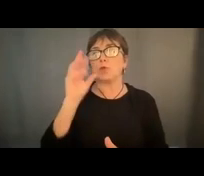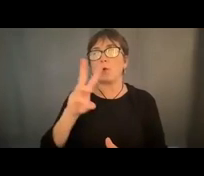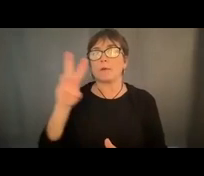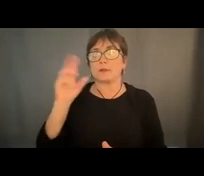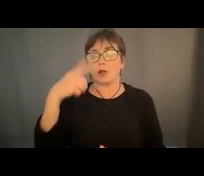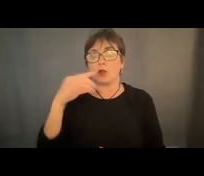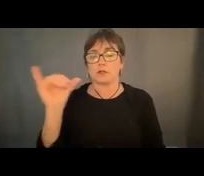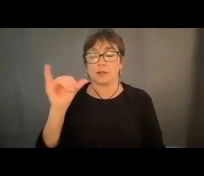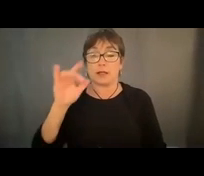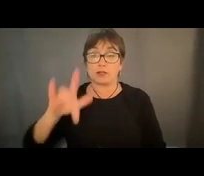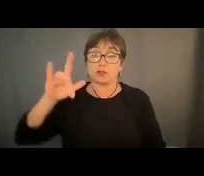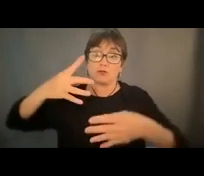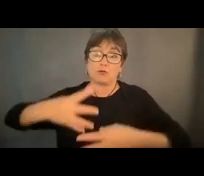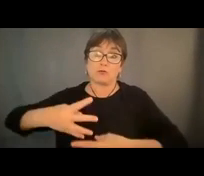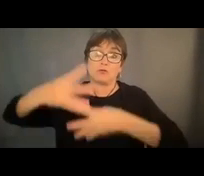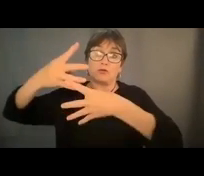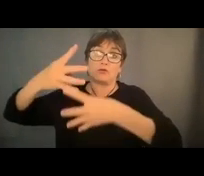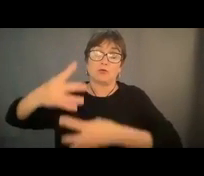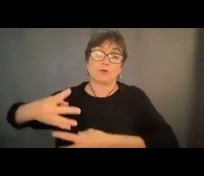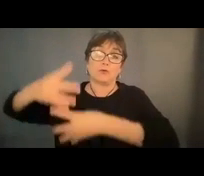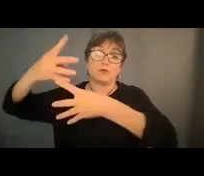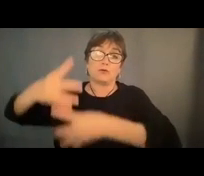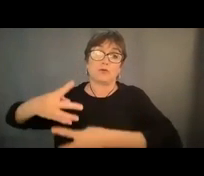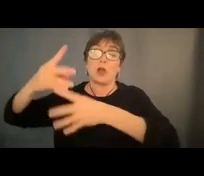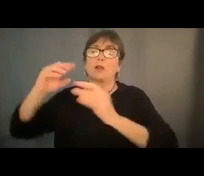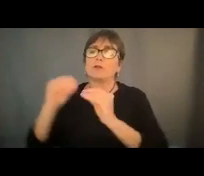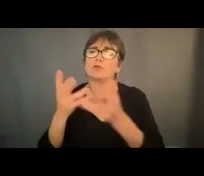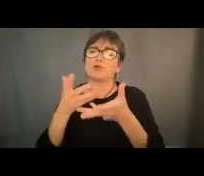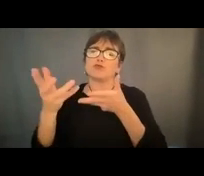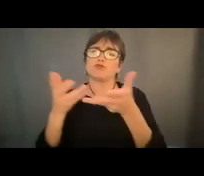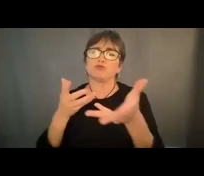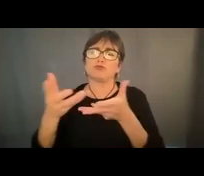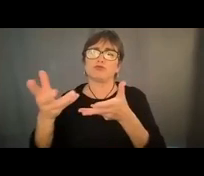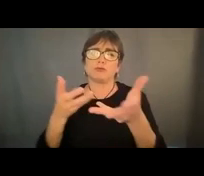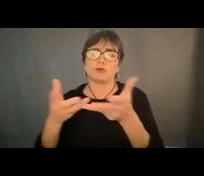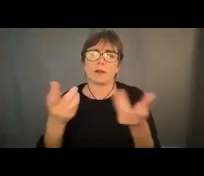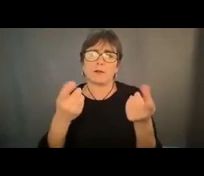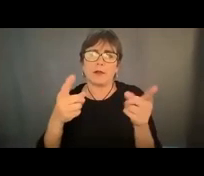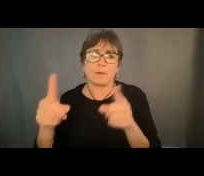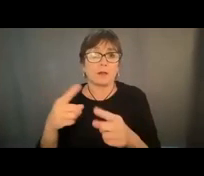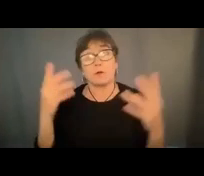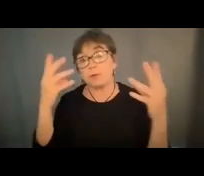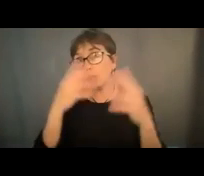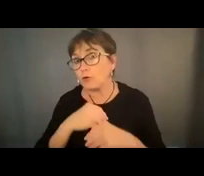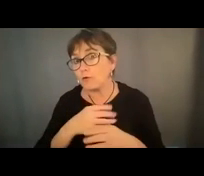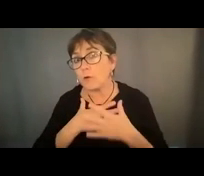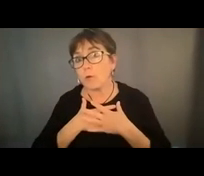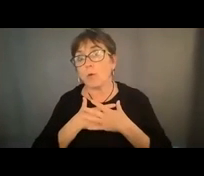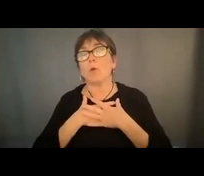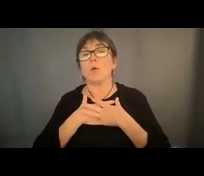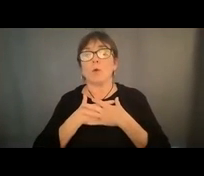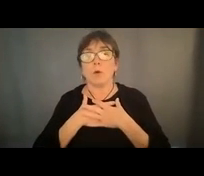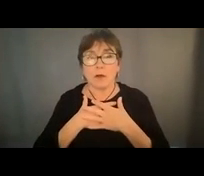you scroll down, there's a lot more interactive. I think it looks beautiful. It is screen reader